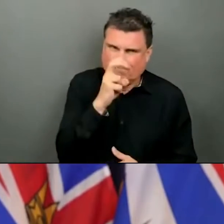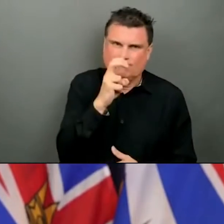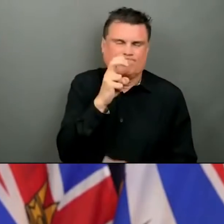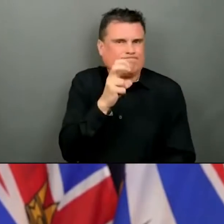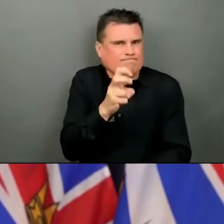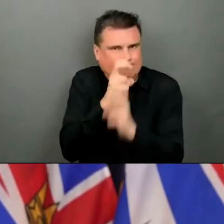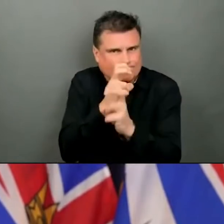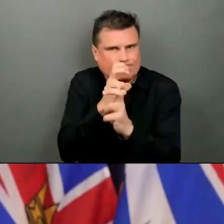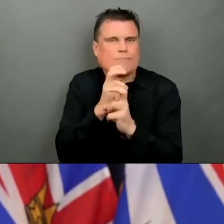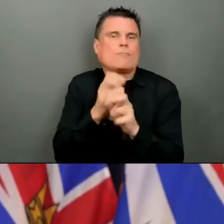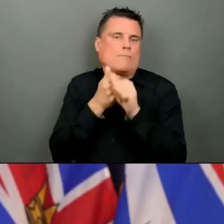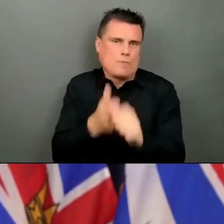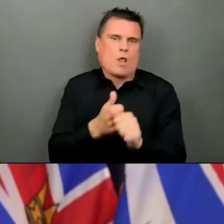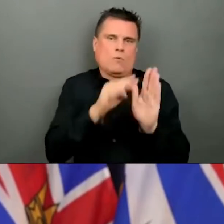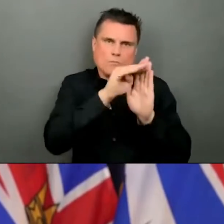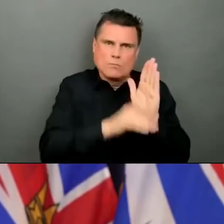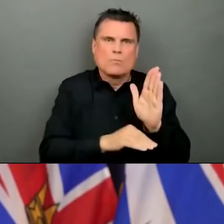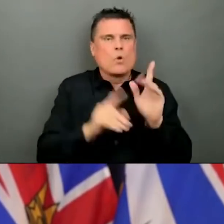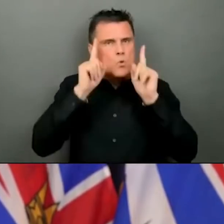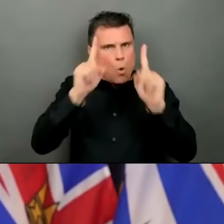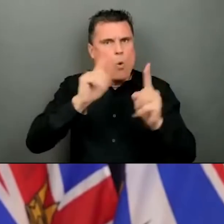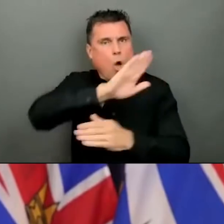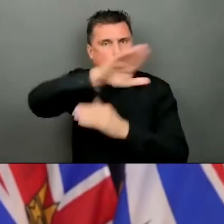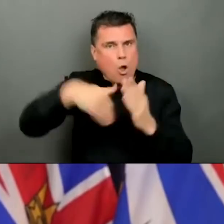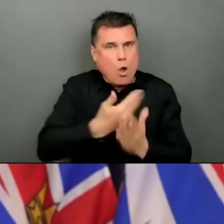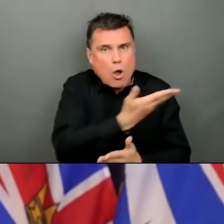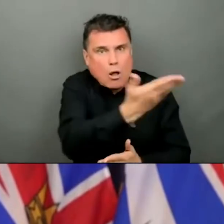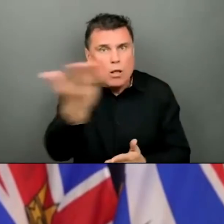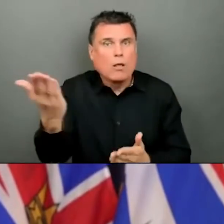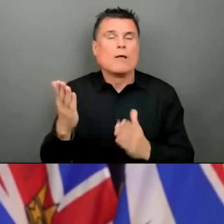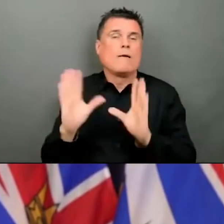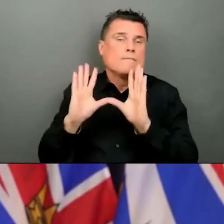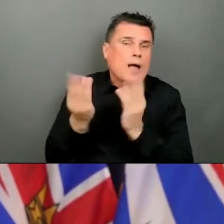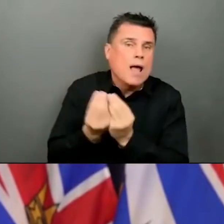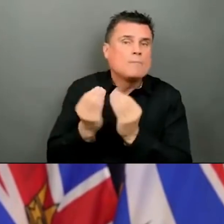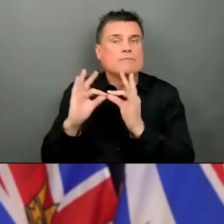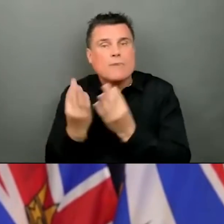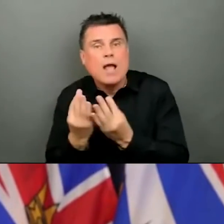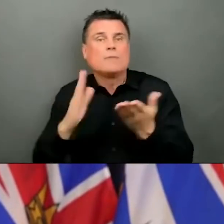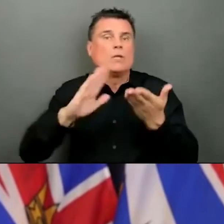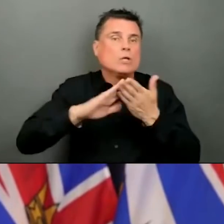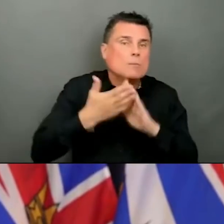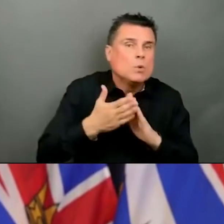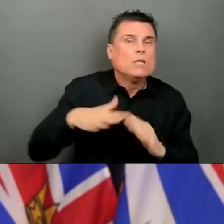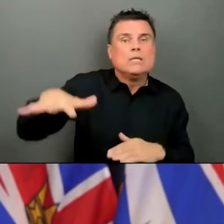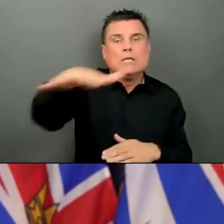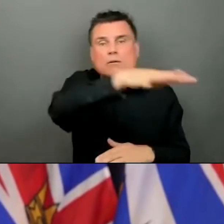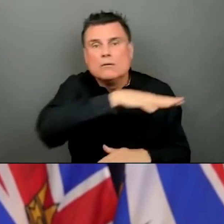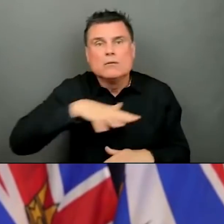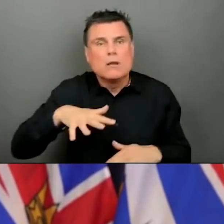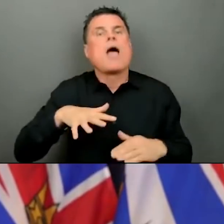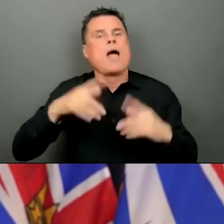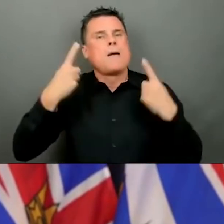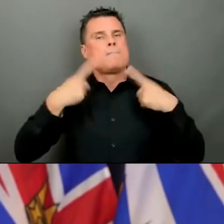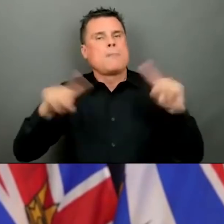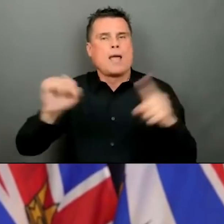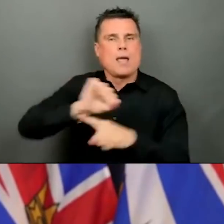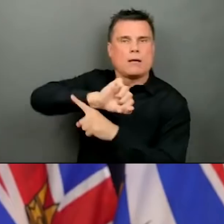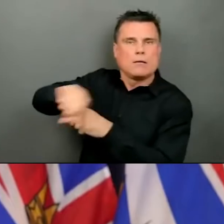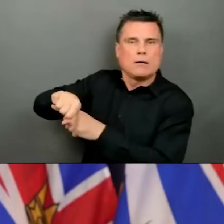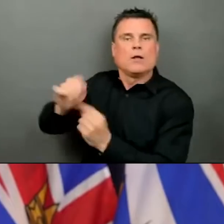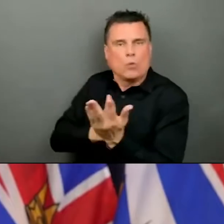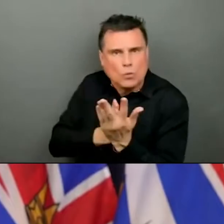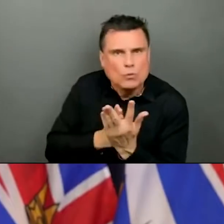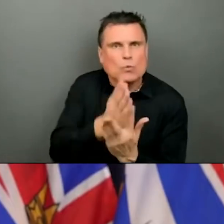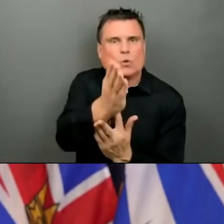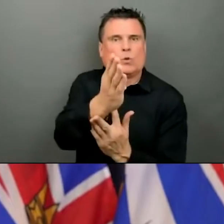can come out of COVID-19 stronger than ever before. And most importantly, I want people to think about those nurses and those care aides